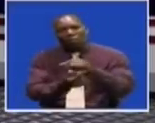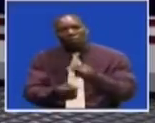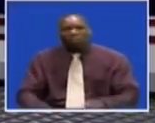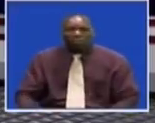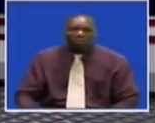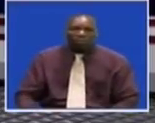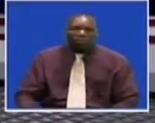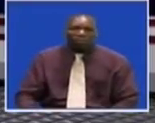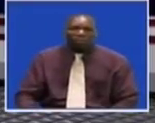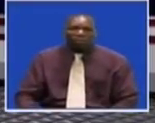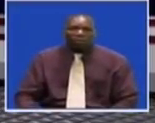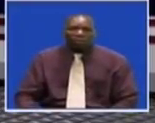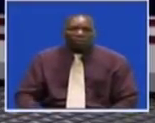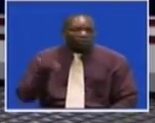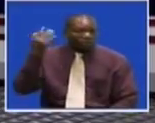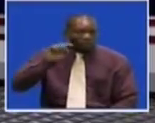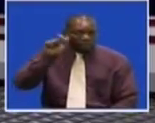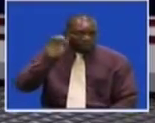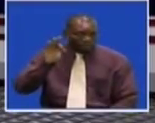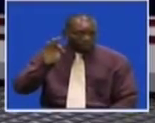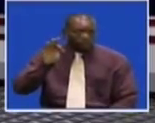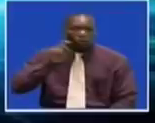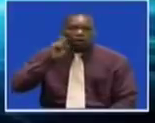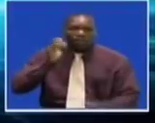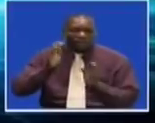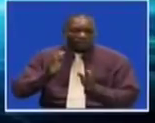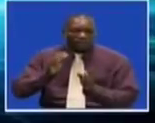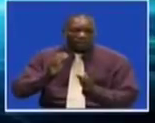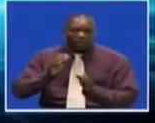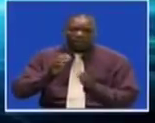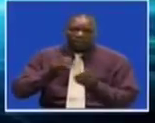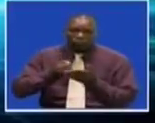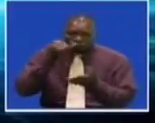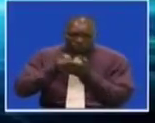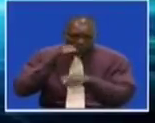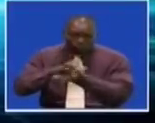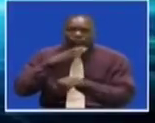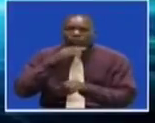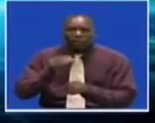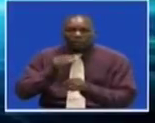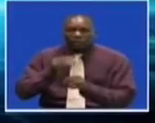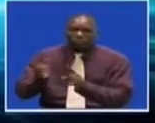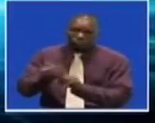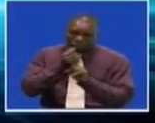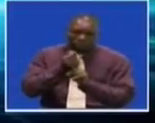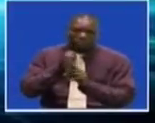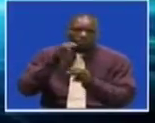The Drug Enforcement Commission has arrested former Zambia Air Force Commander Lieutenant General Eric Chimese.